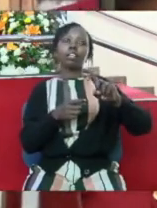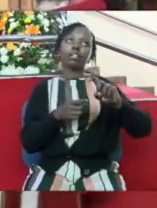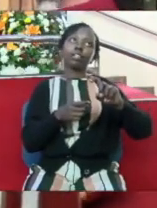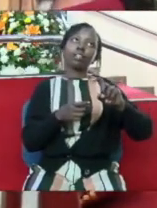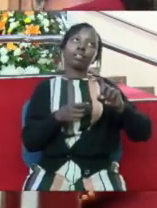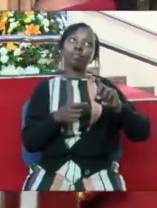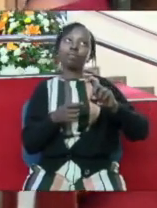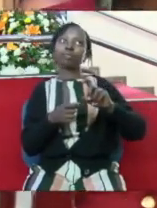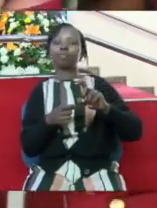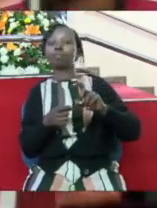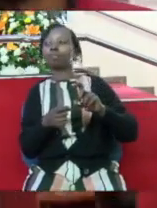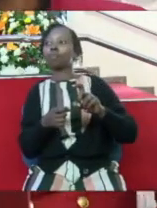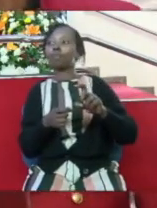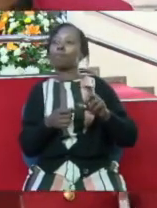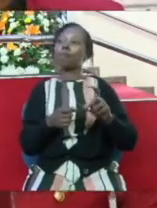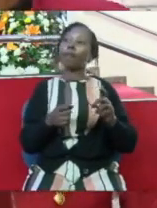uongezeke,